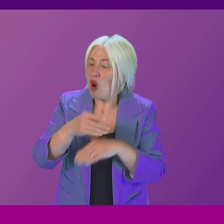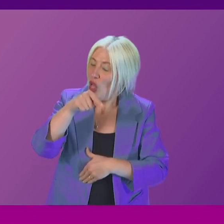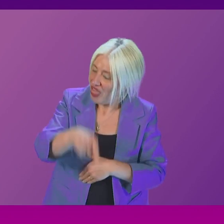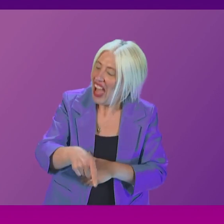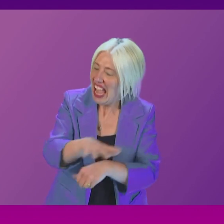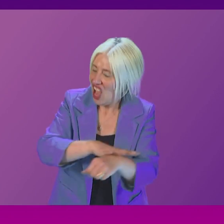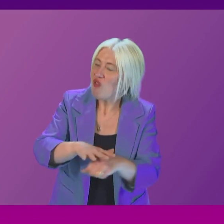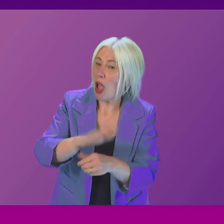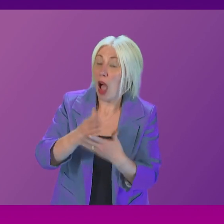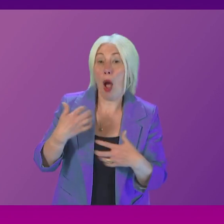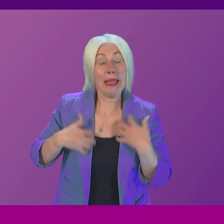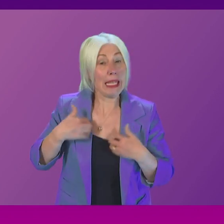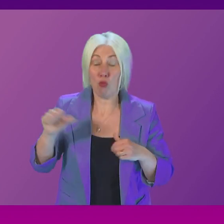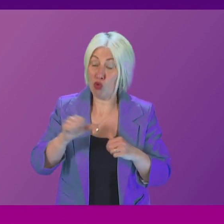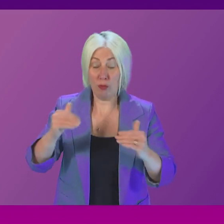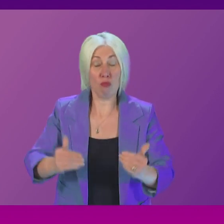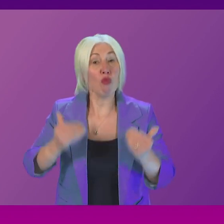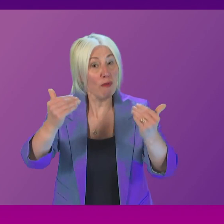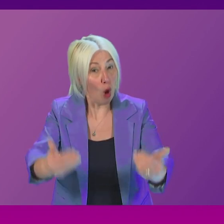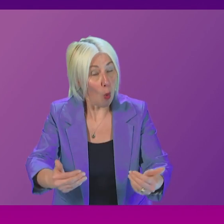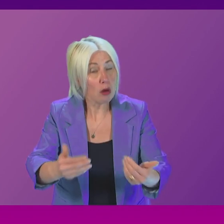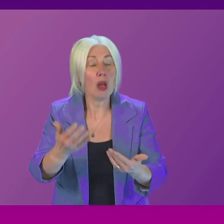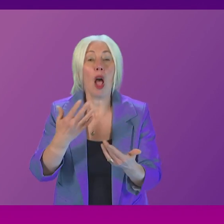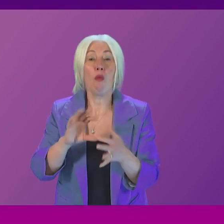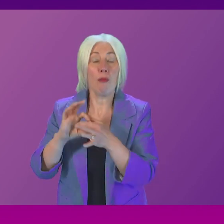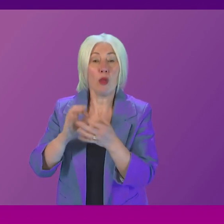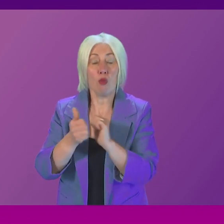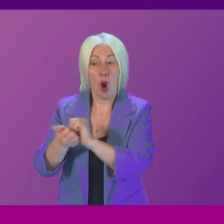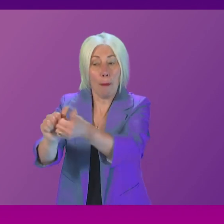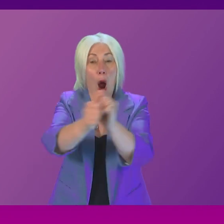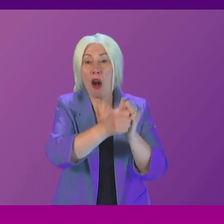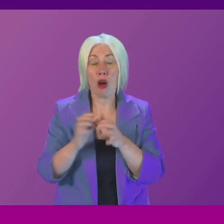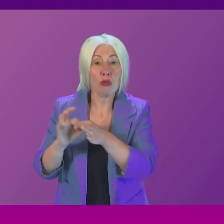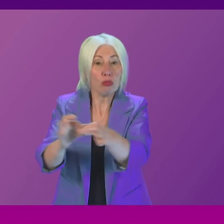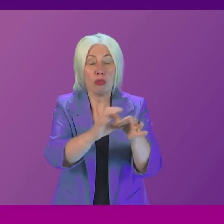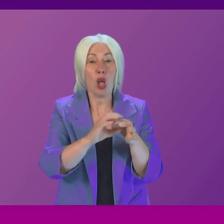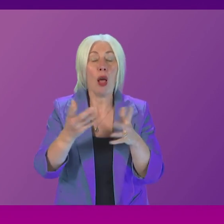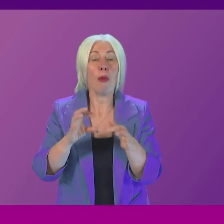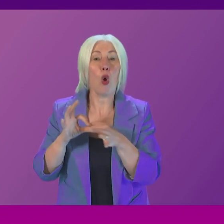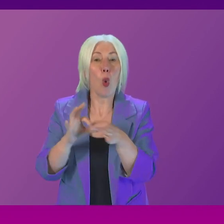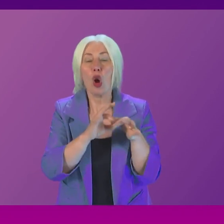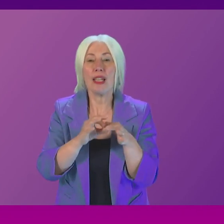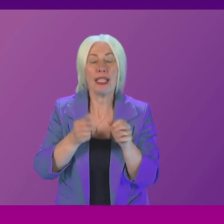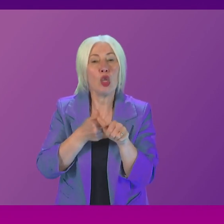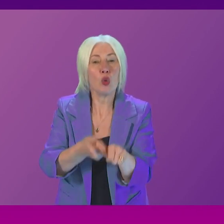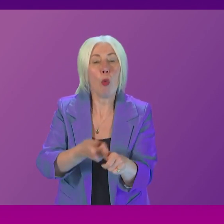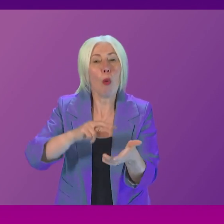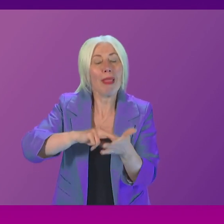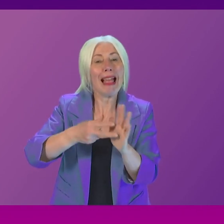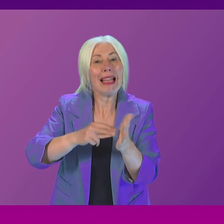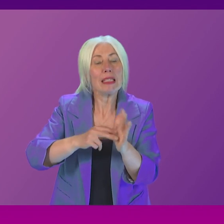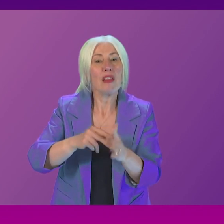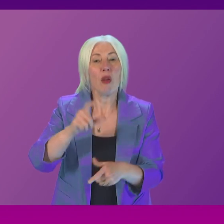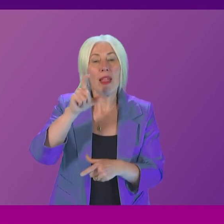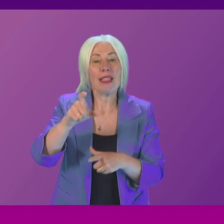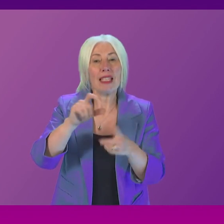to take forward. We've worked with partners in relation to coordinated support plans on the